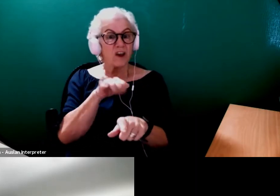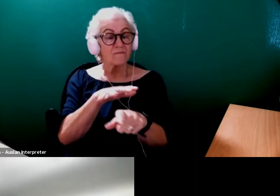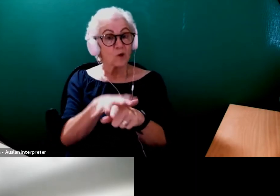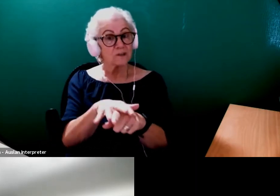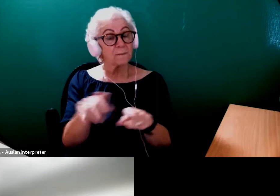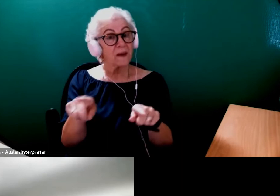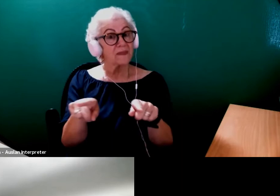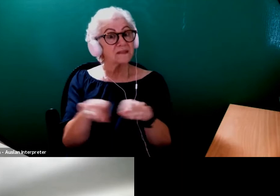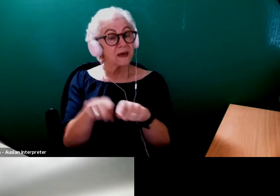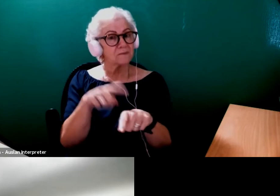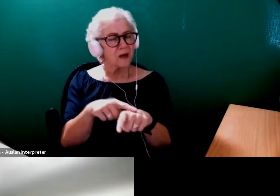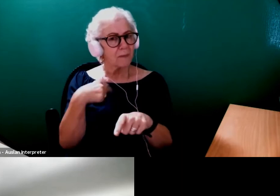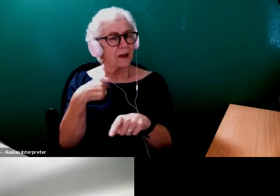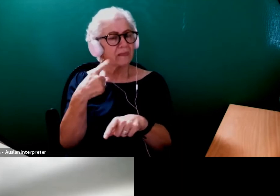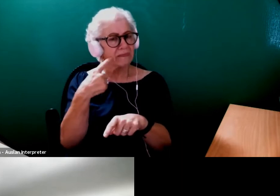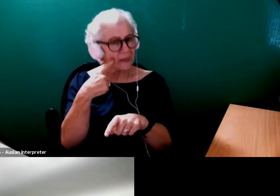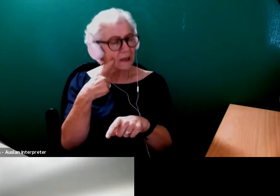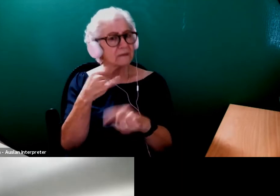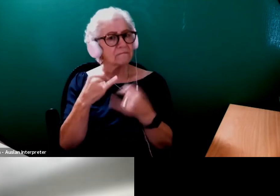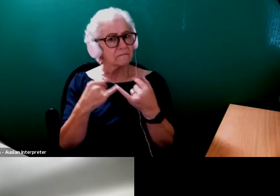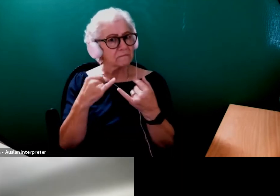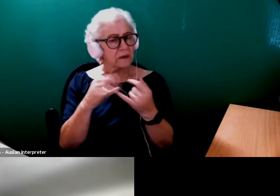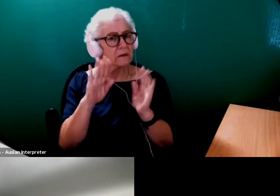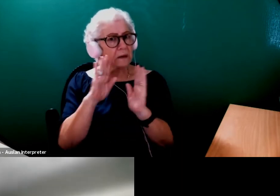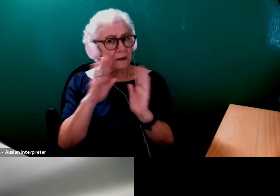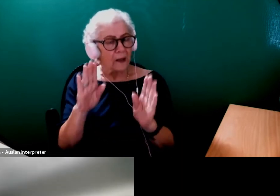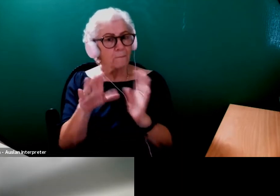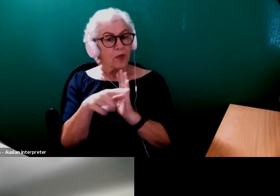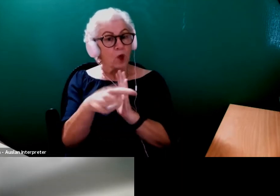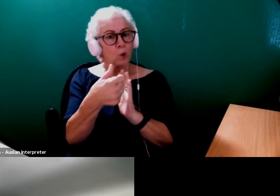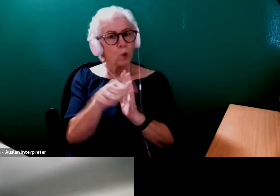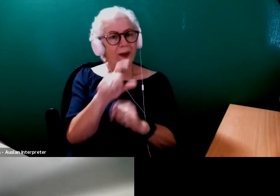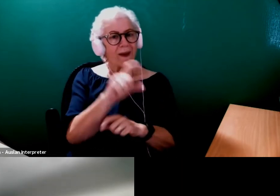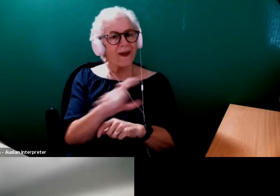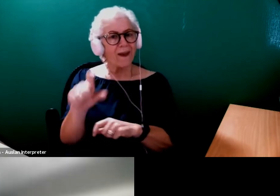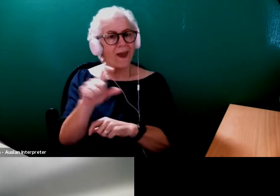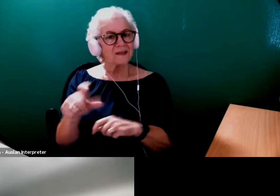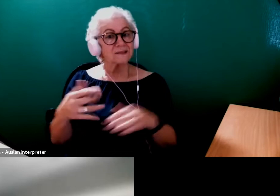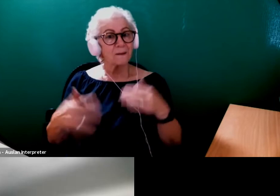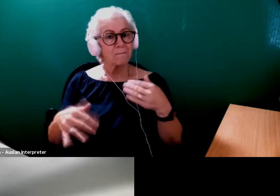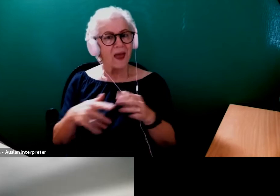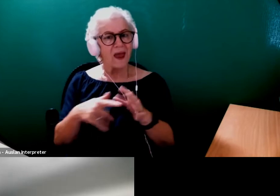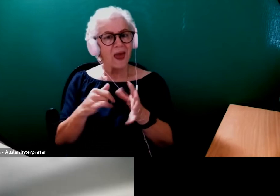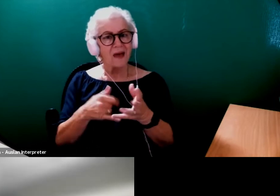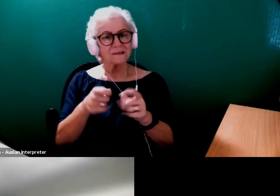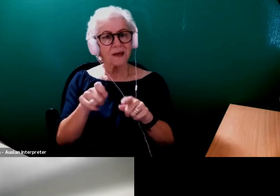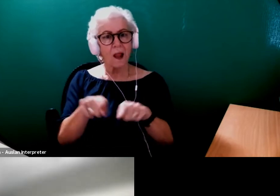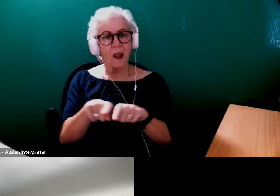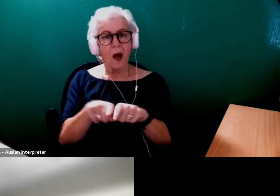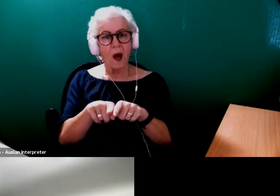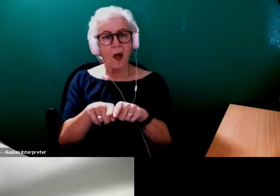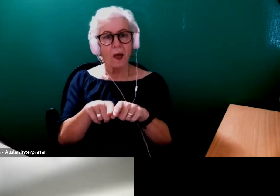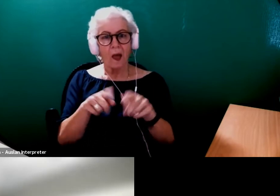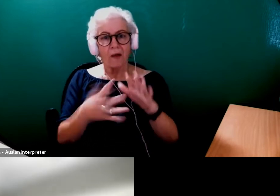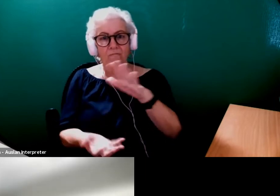is fascinating, they used cancer pain as political cover. So a lot of